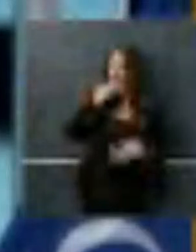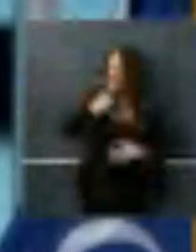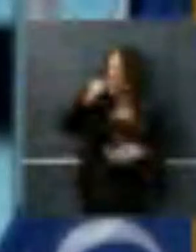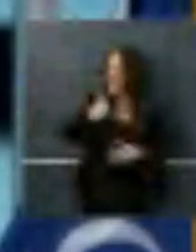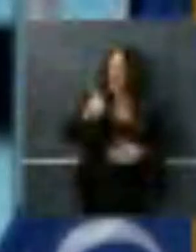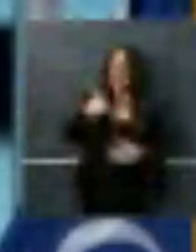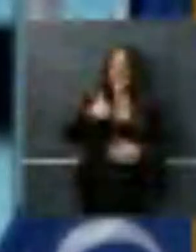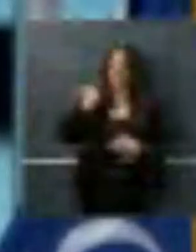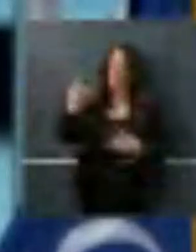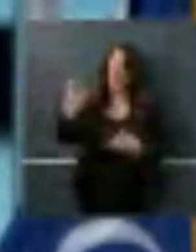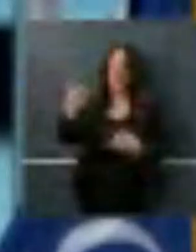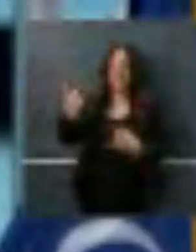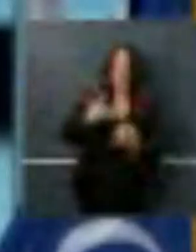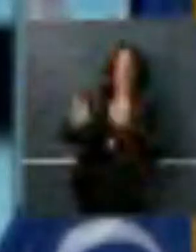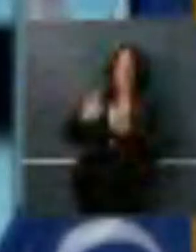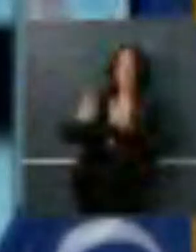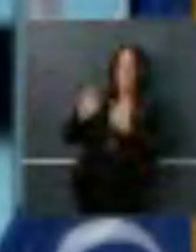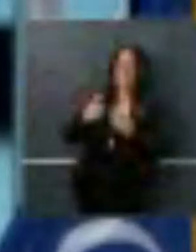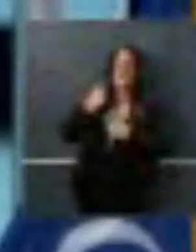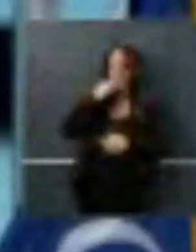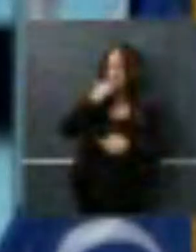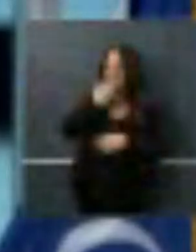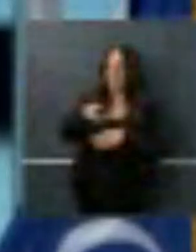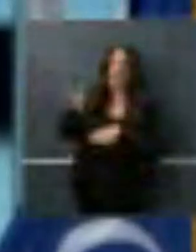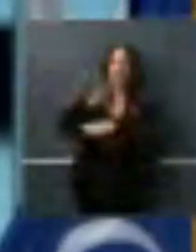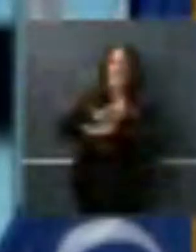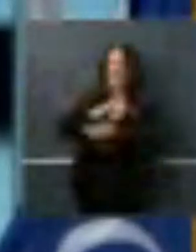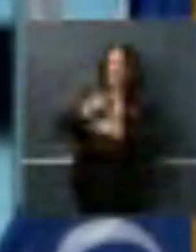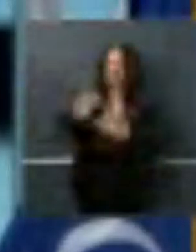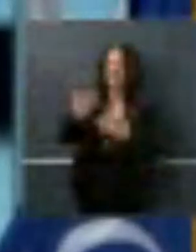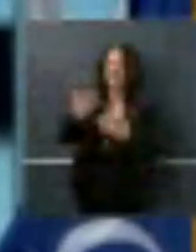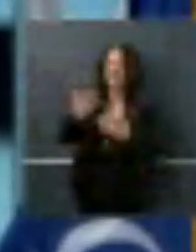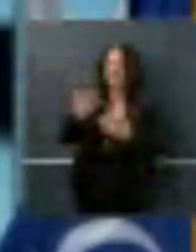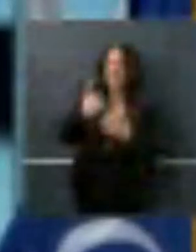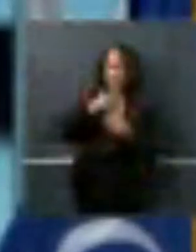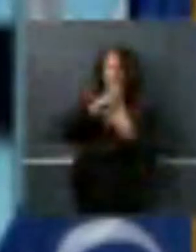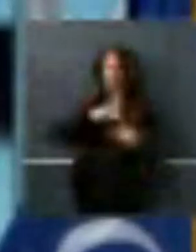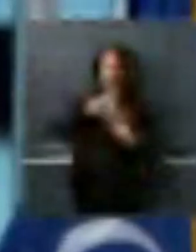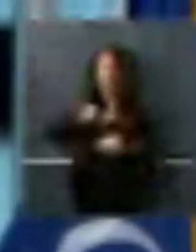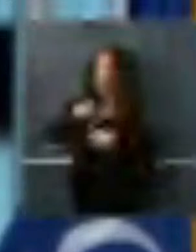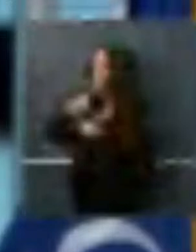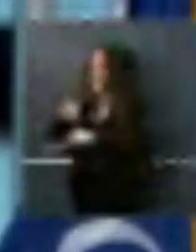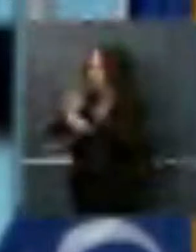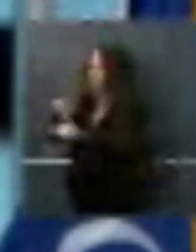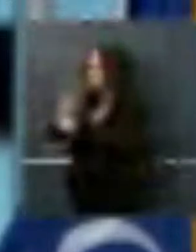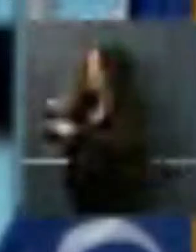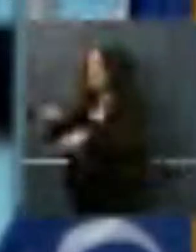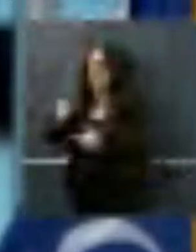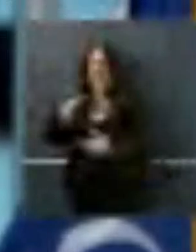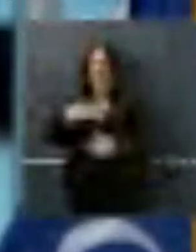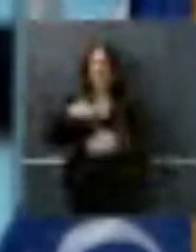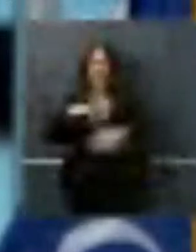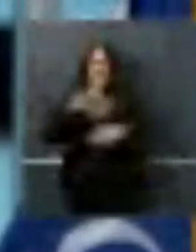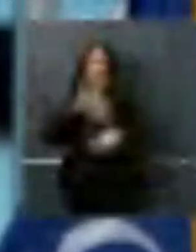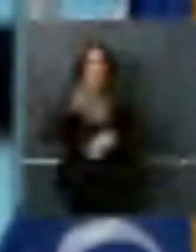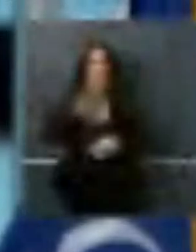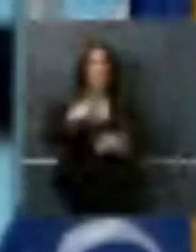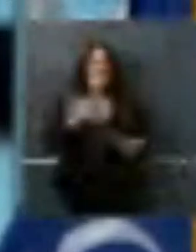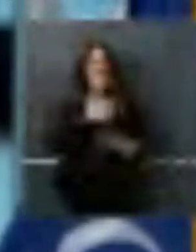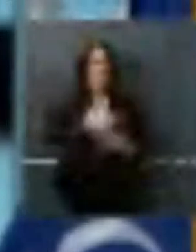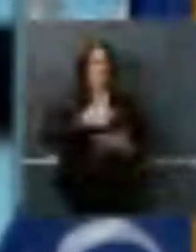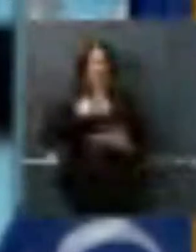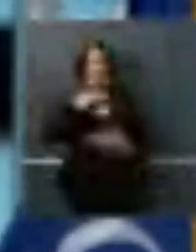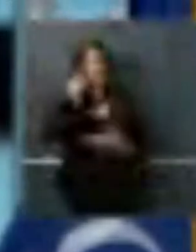extent yours haven't, we'll try to fix that. I appreciate your recognition that every single day I make myself